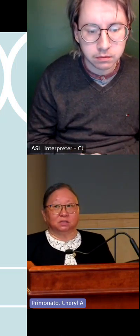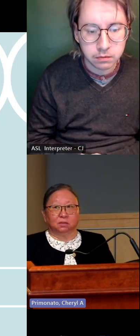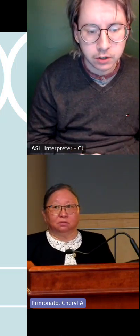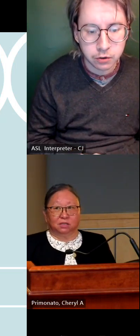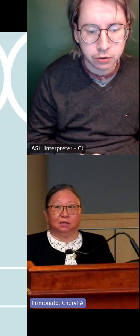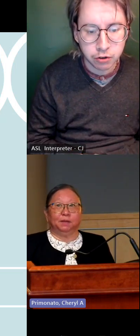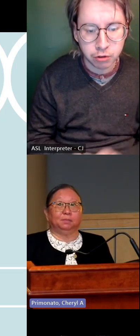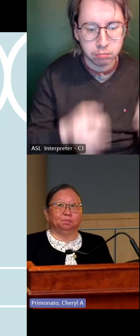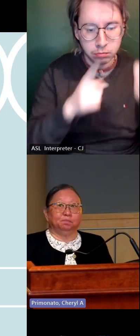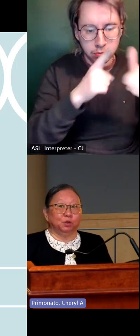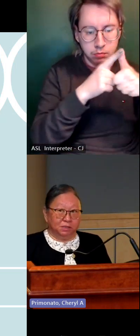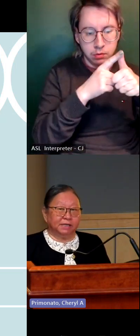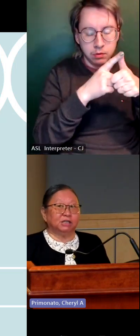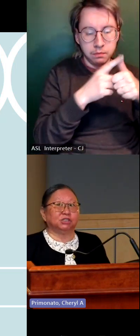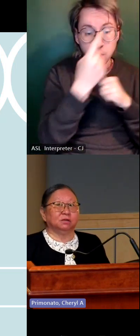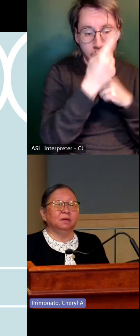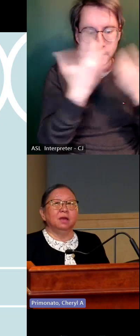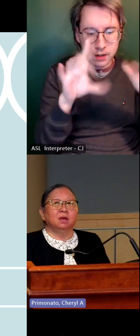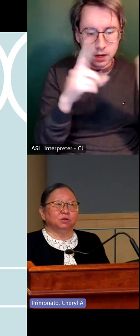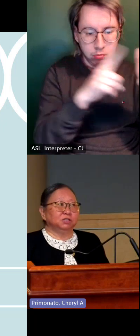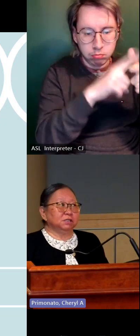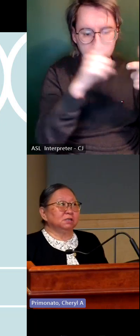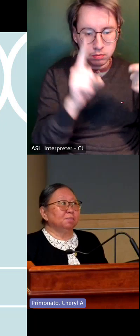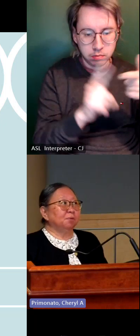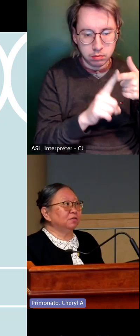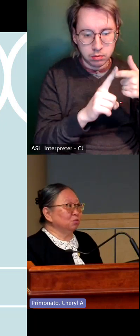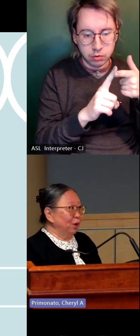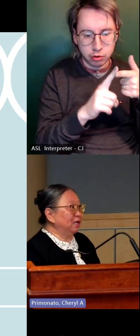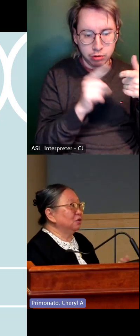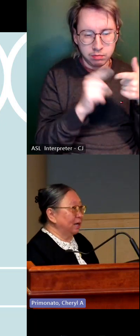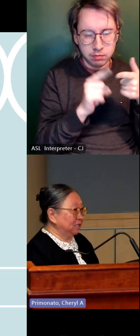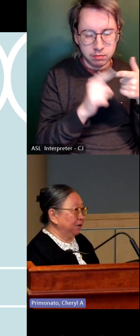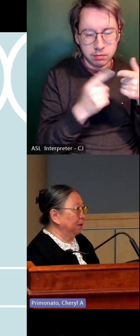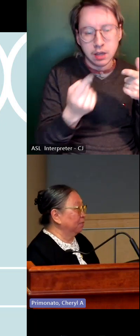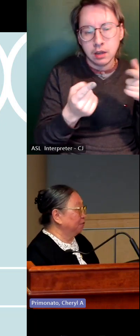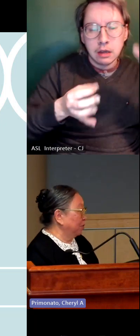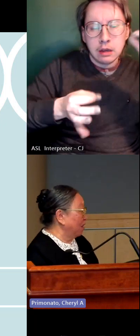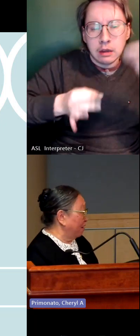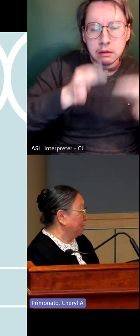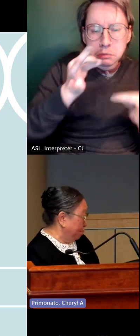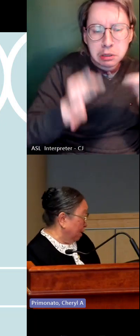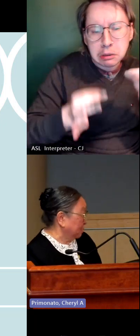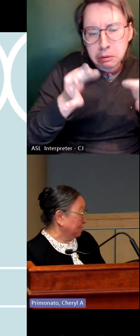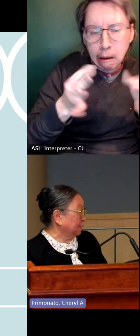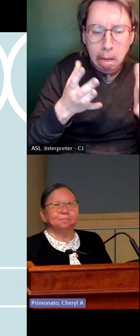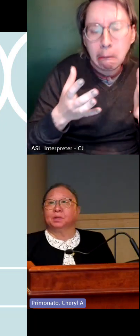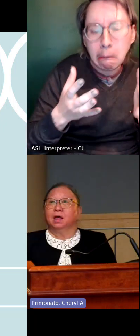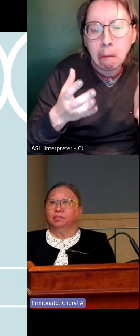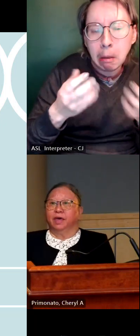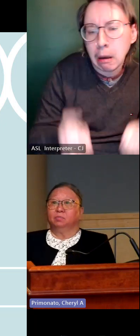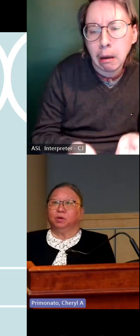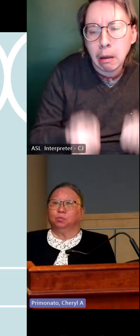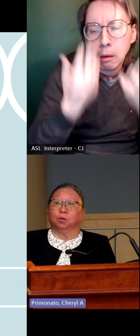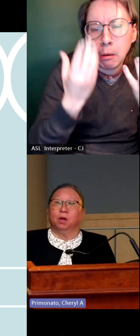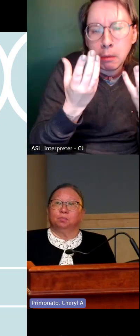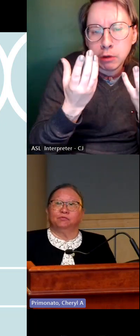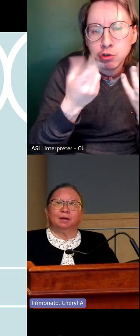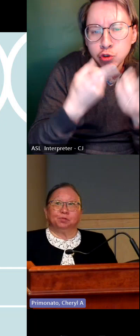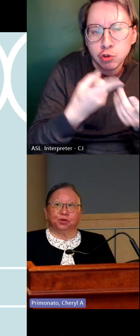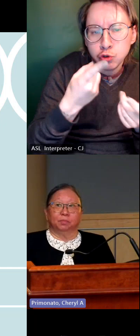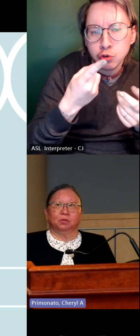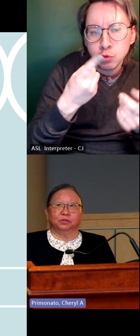or DB utilization, which is part of the ranking criteria for the RFP process. Then we